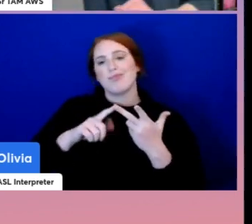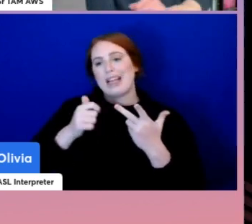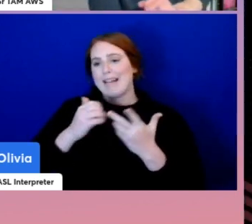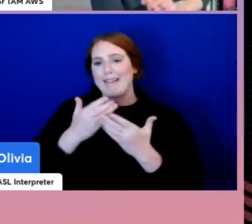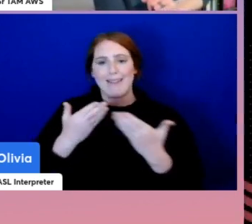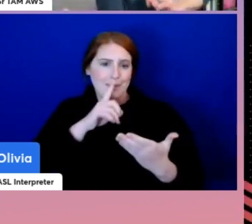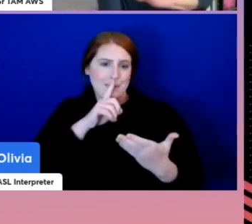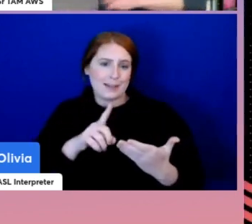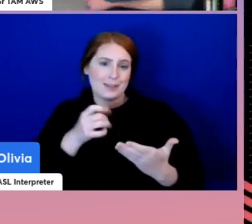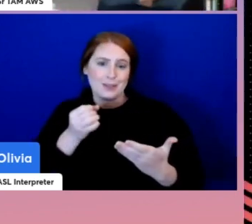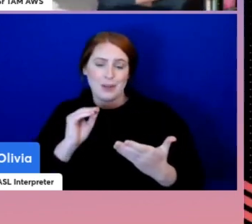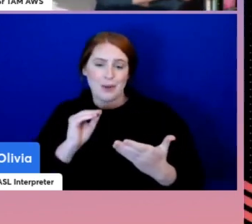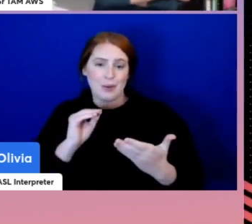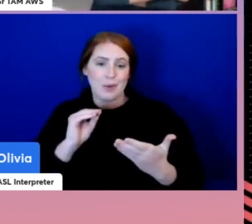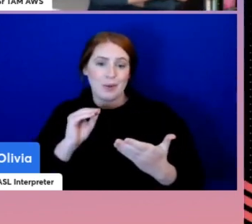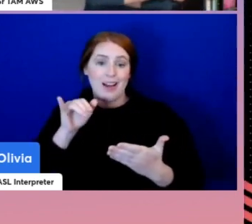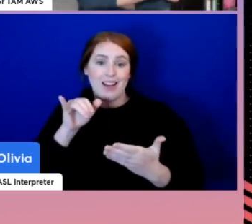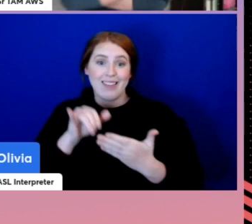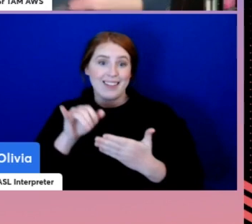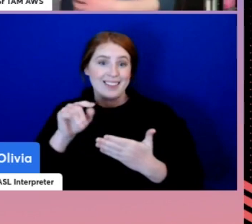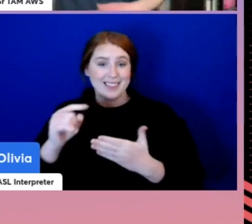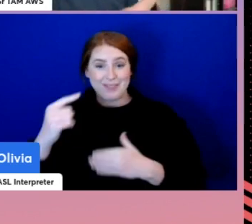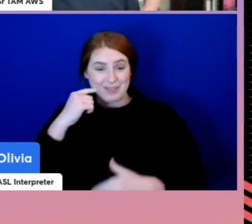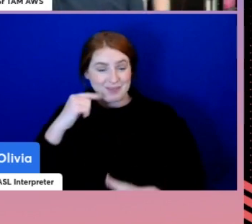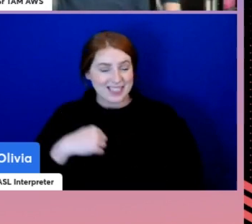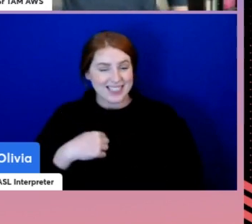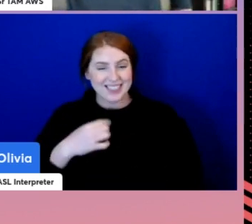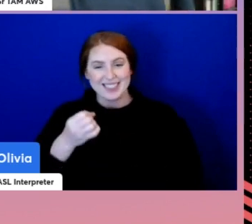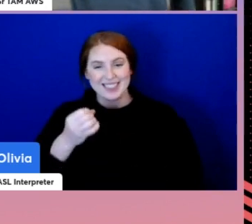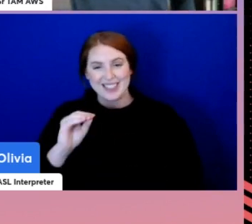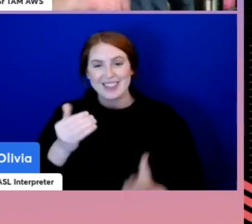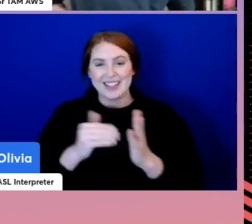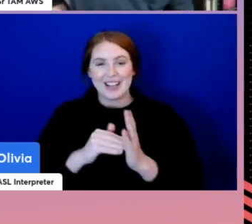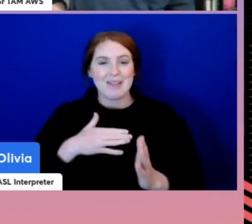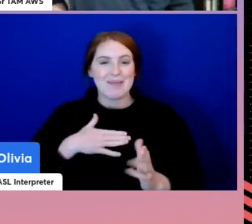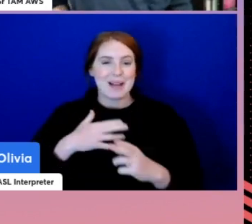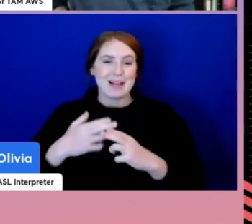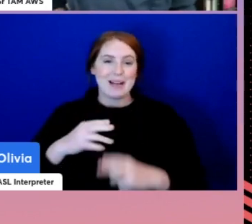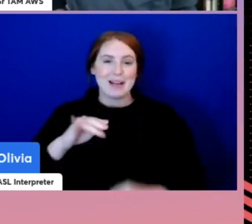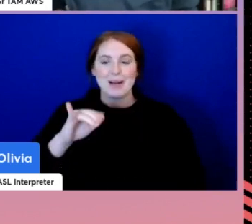And that will do it for me. Again, my name is Jonathan